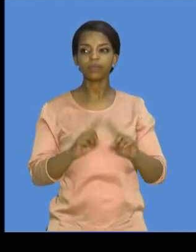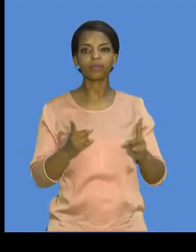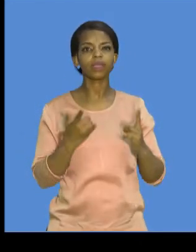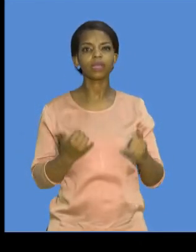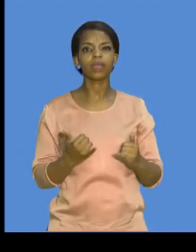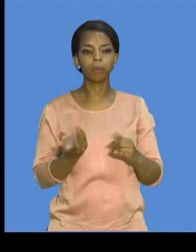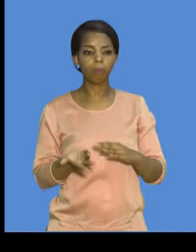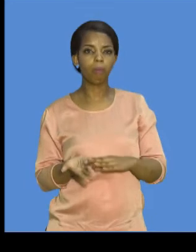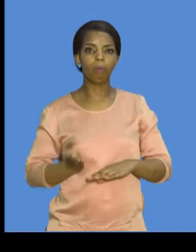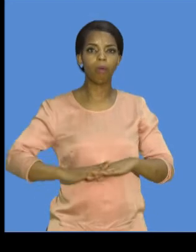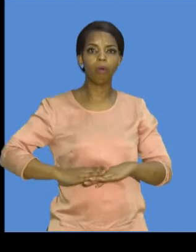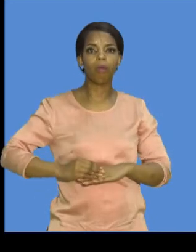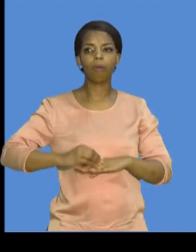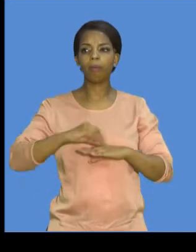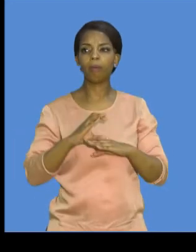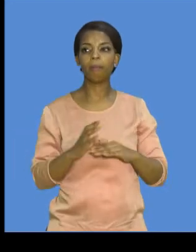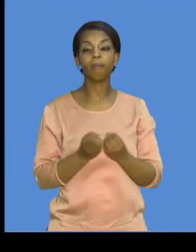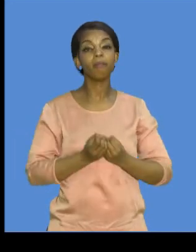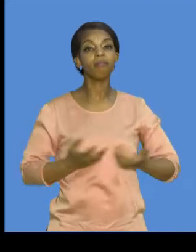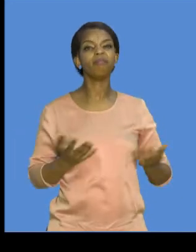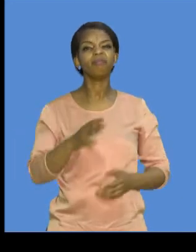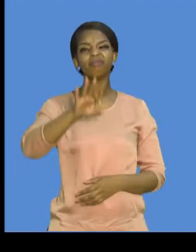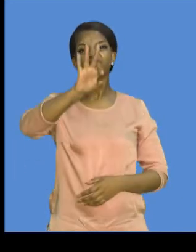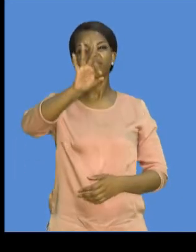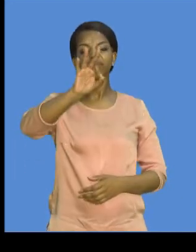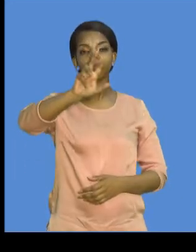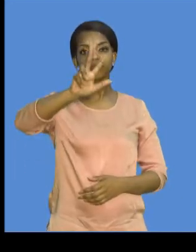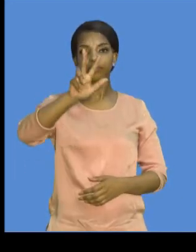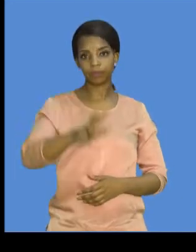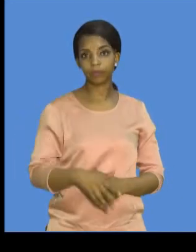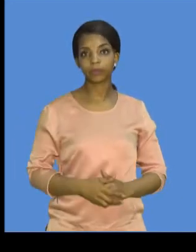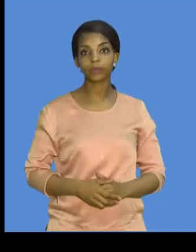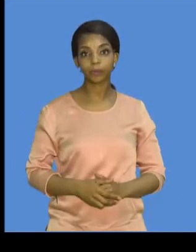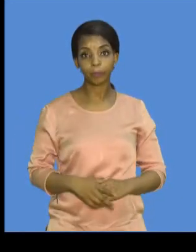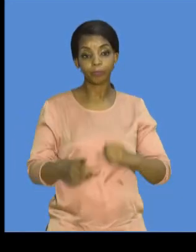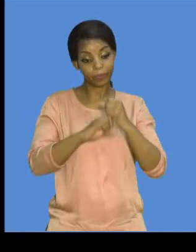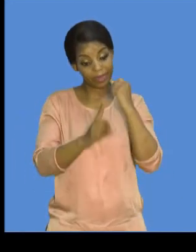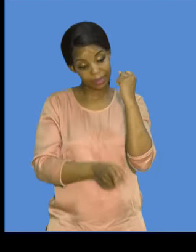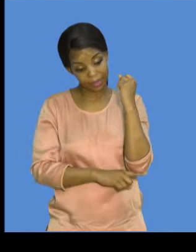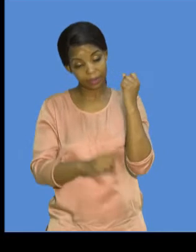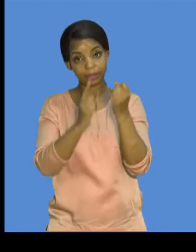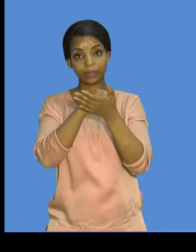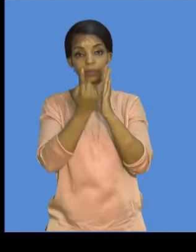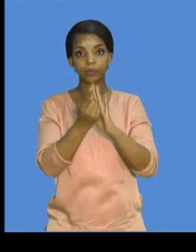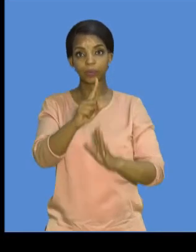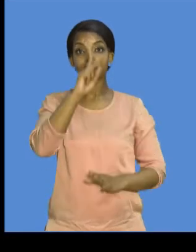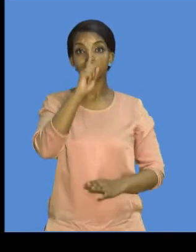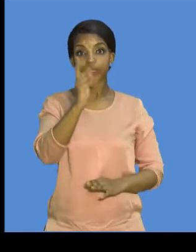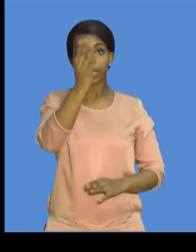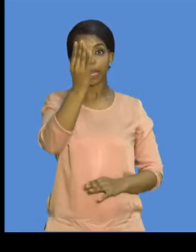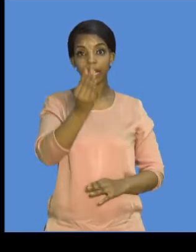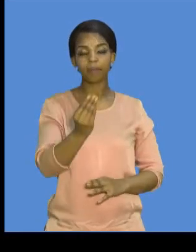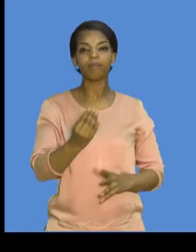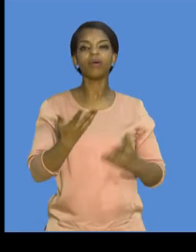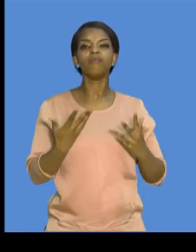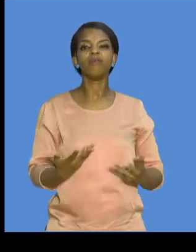what? 38. And then with the last week, which is week 5, you can see that the number of spores there